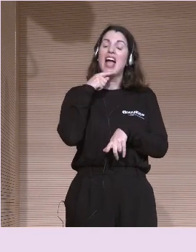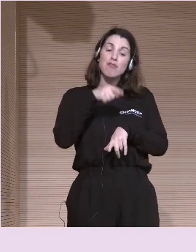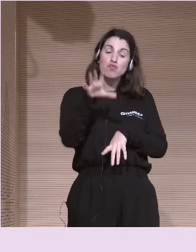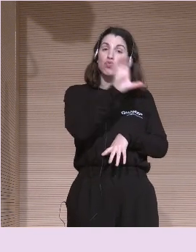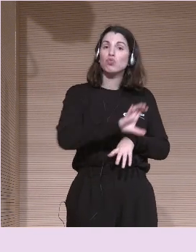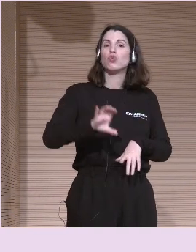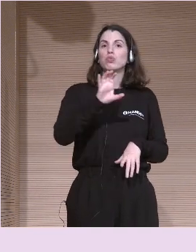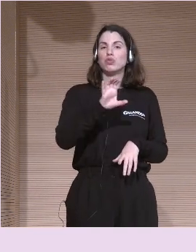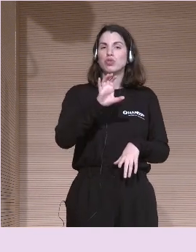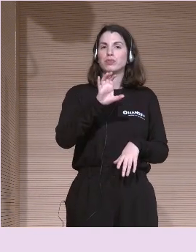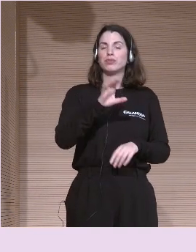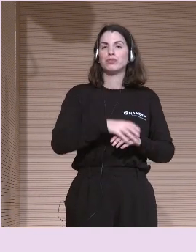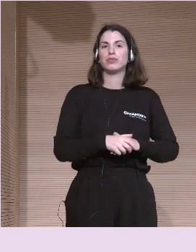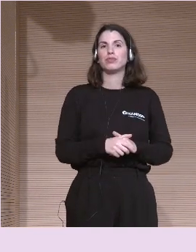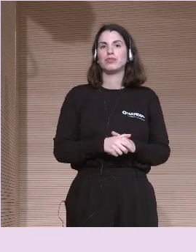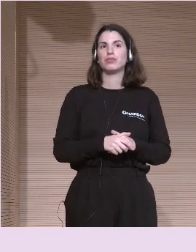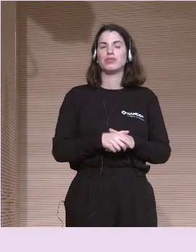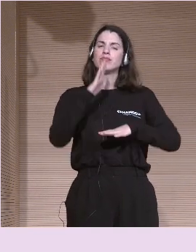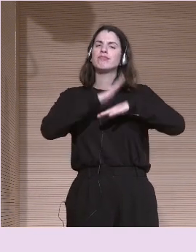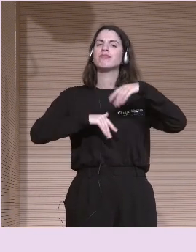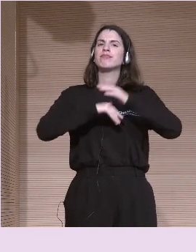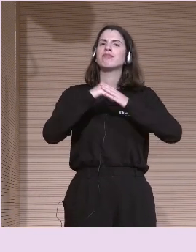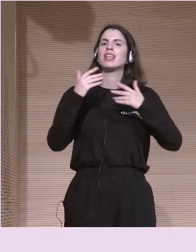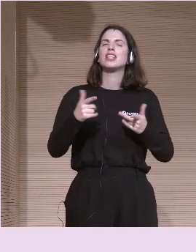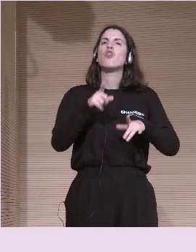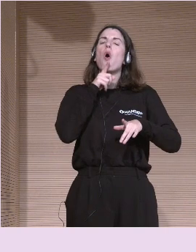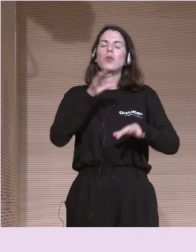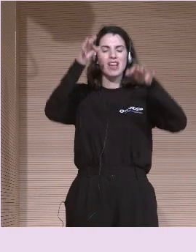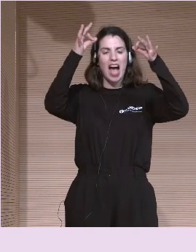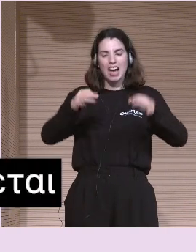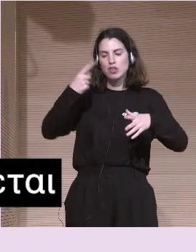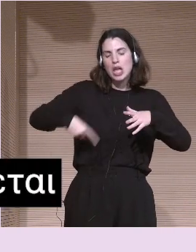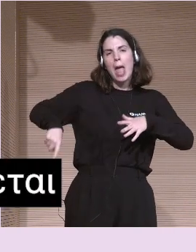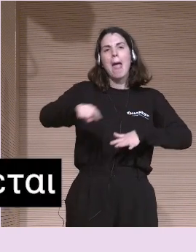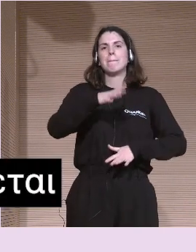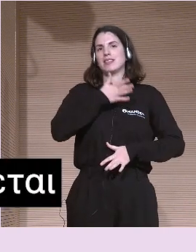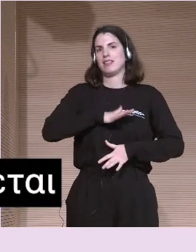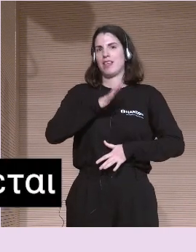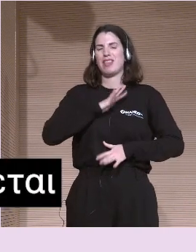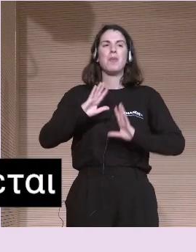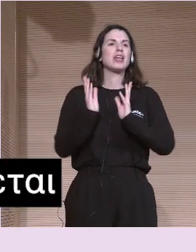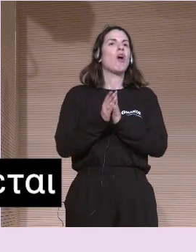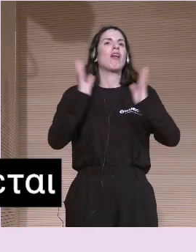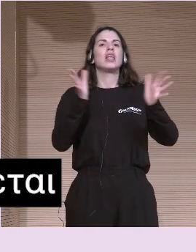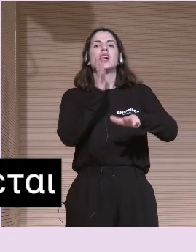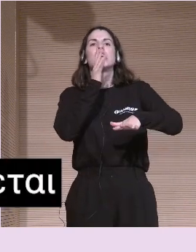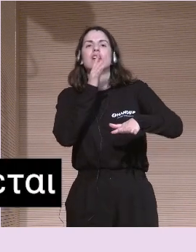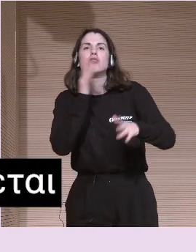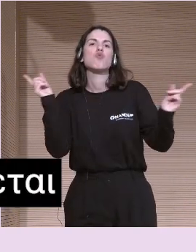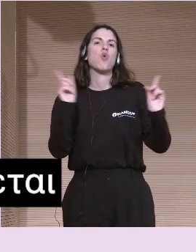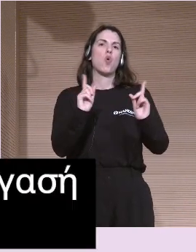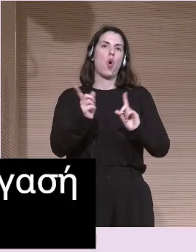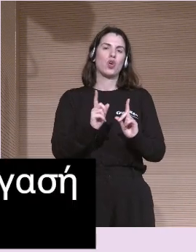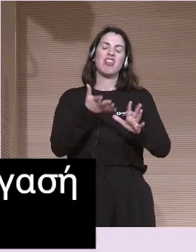designed, to our specifications. We're not being shoehorned into a building that isn't suitable for us. We're not inheriting a collection which might have all sorts